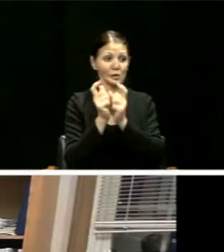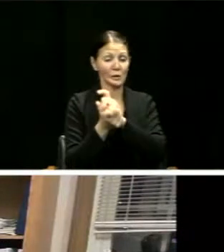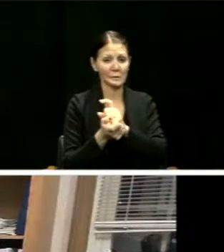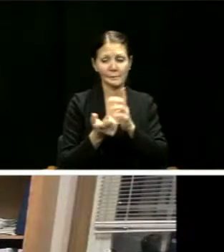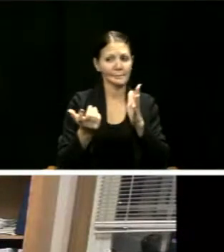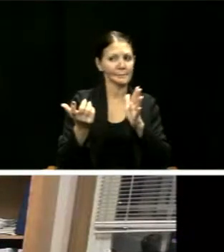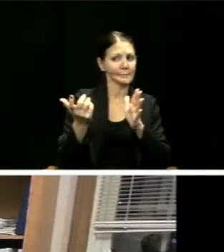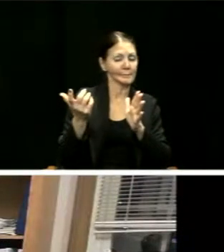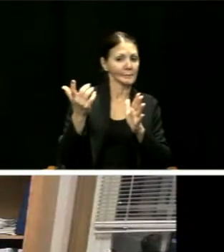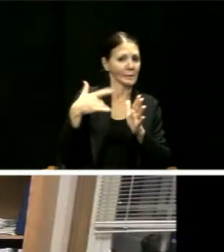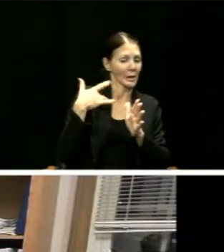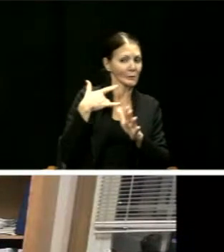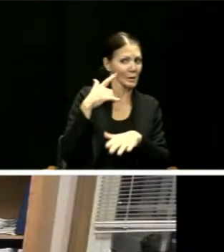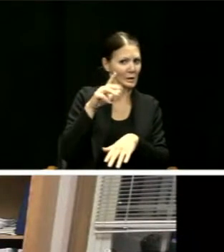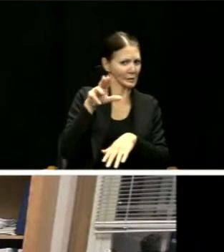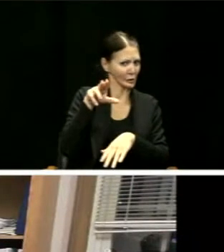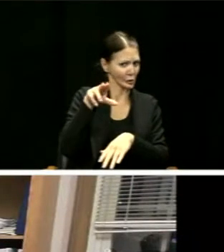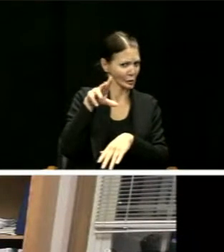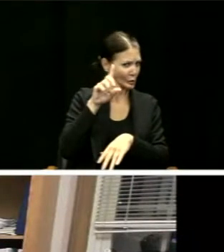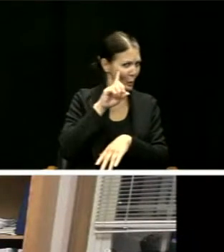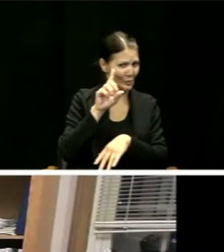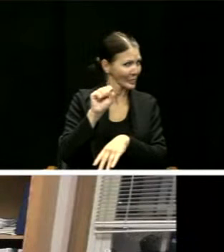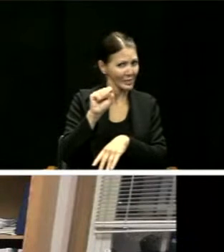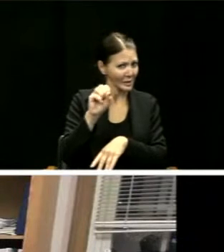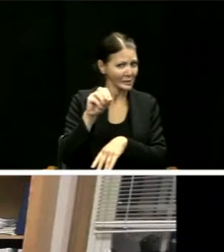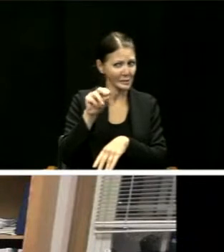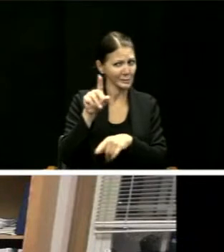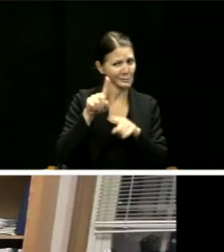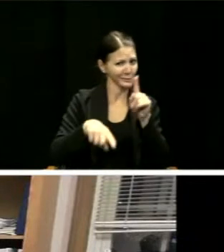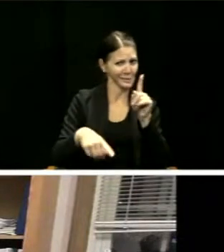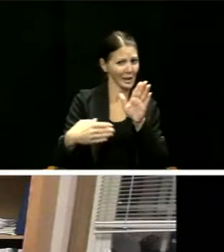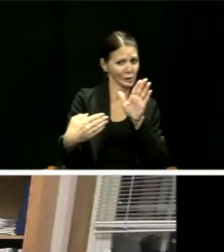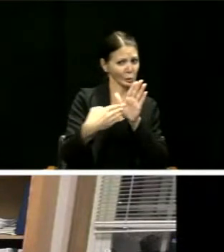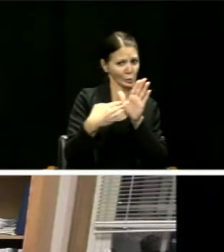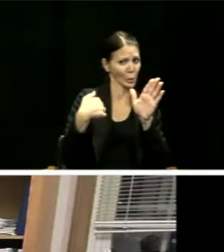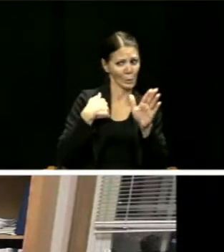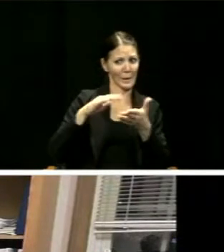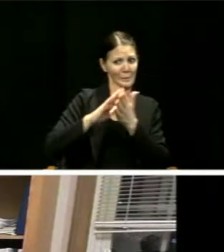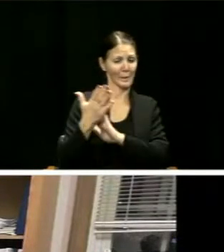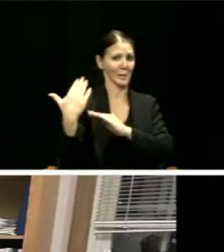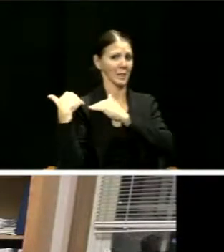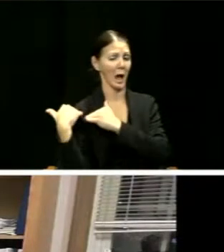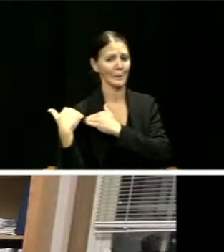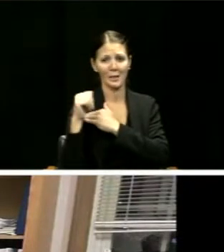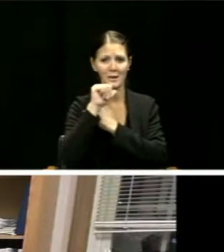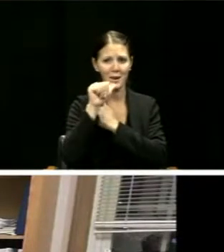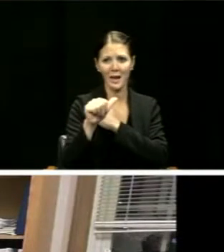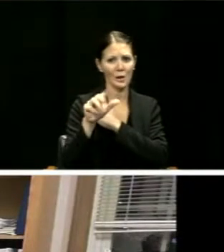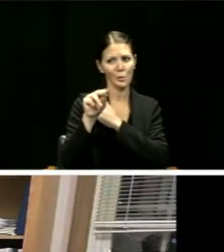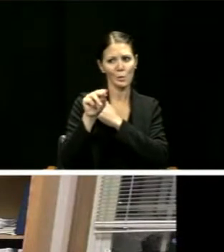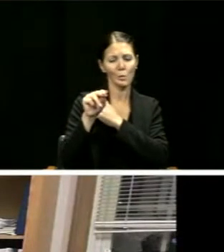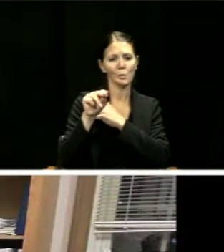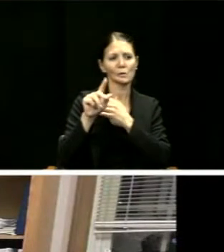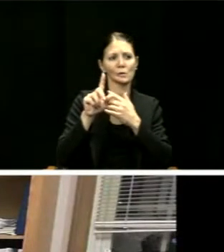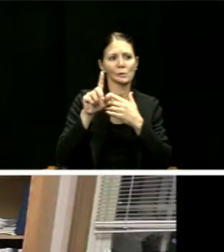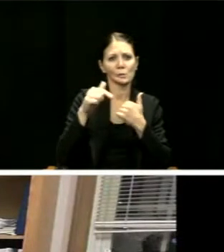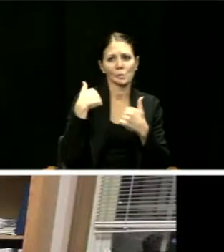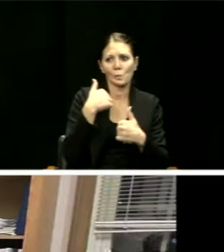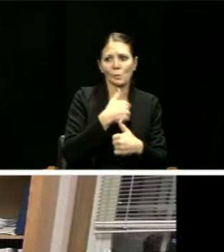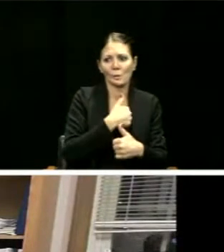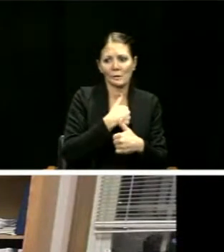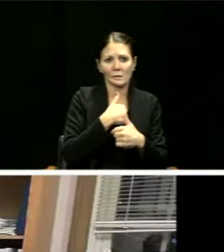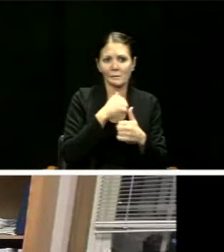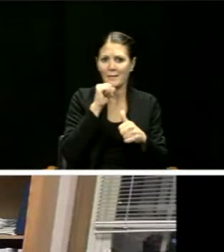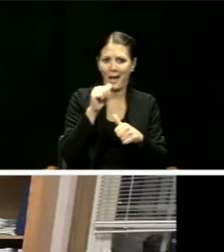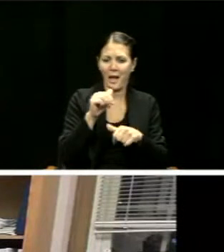I don't believe the town can be held liable, because it's nothing that we're doing